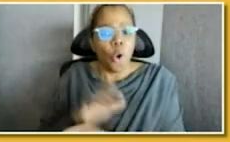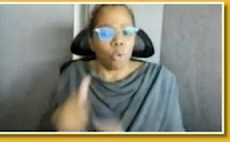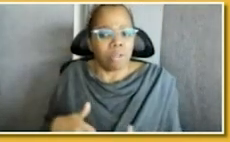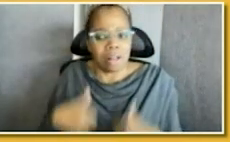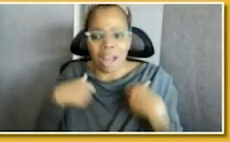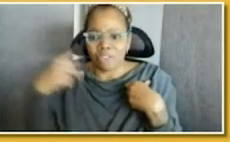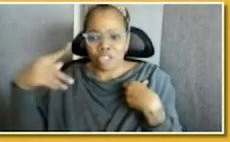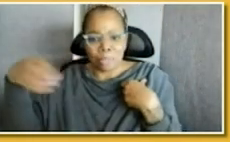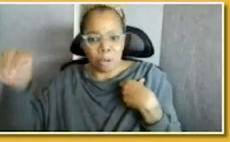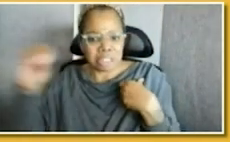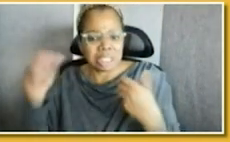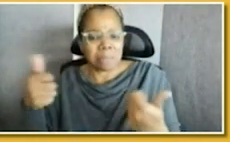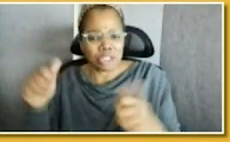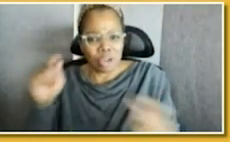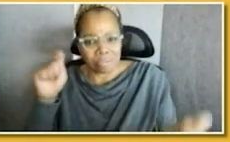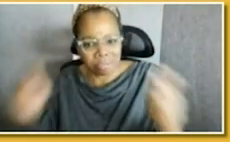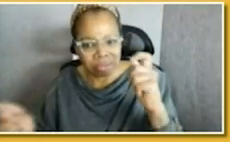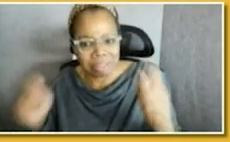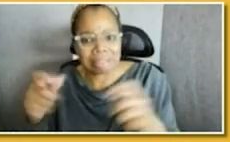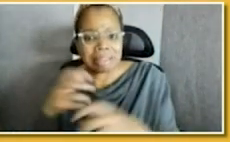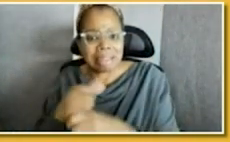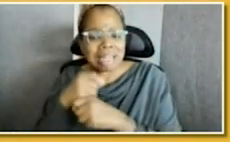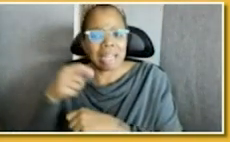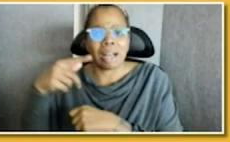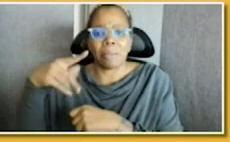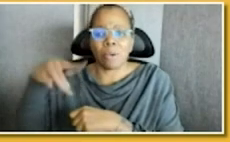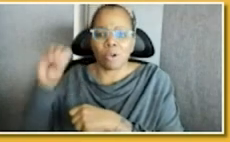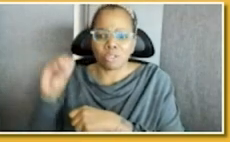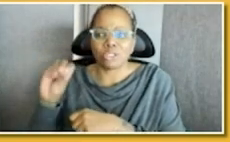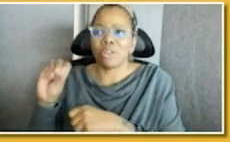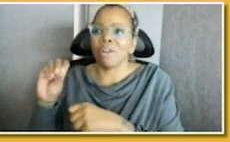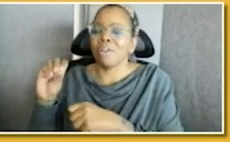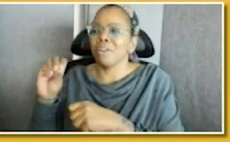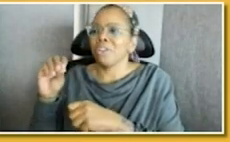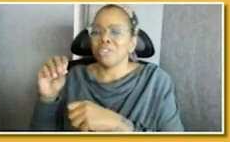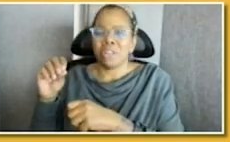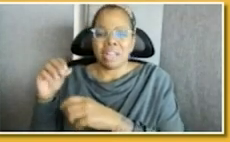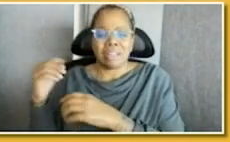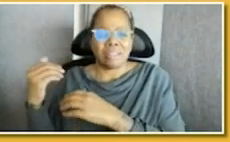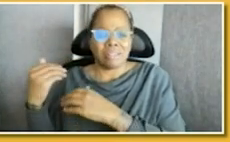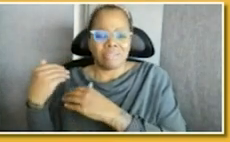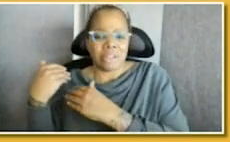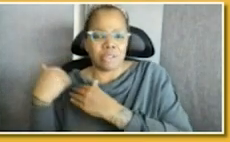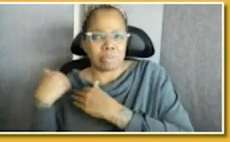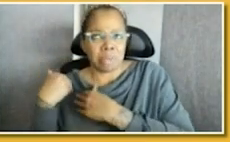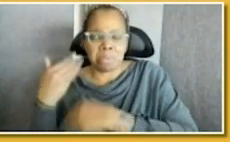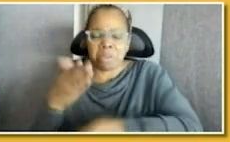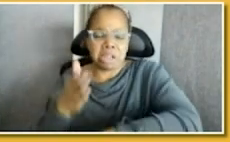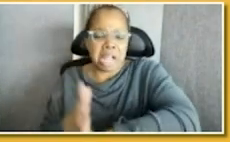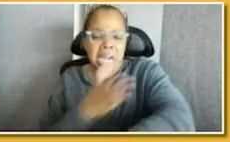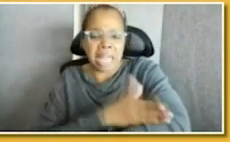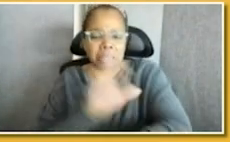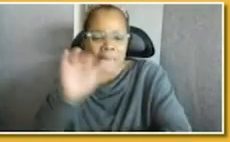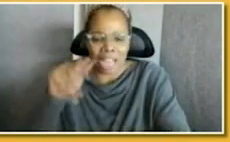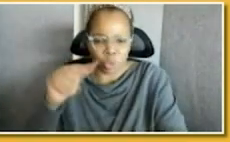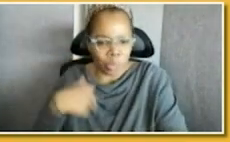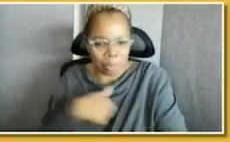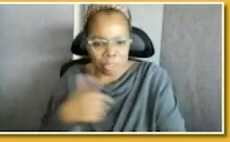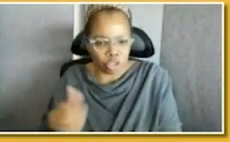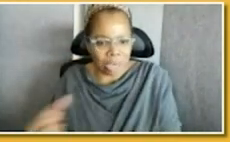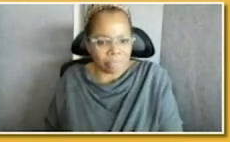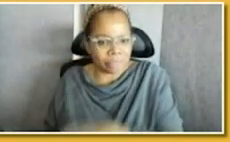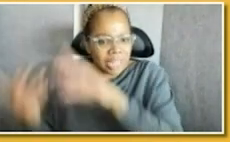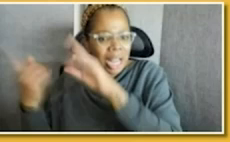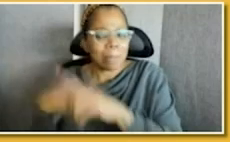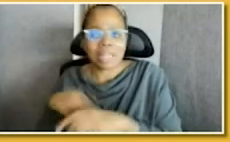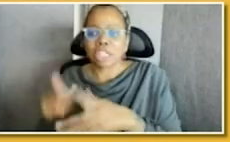Postal Accountability and Enhancement Act, you know, and all it results in is they start talking about, oh, we're going to